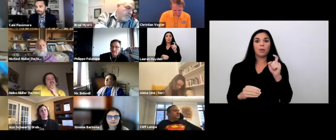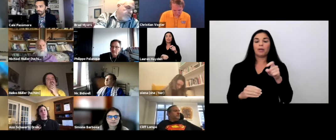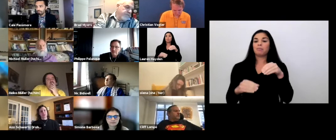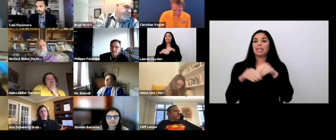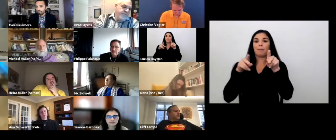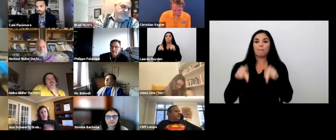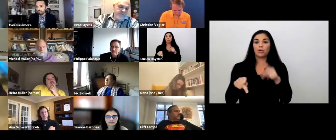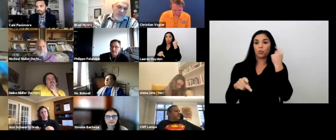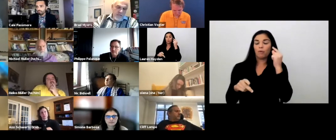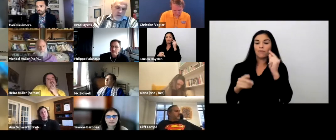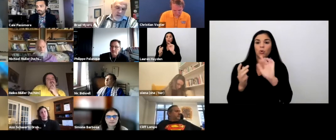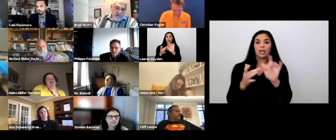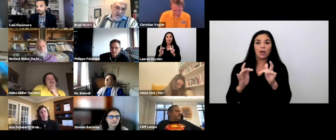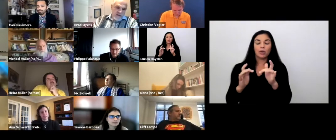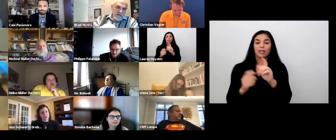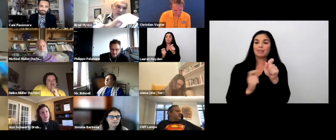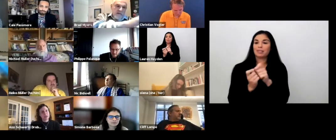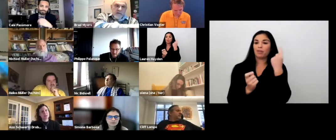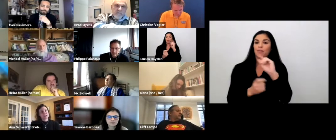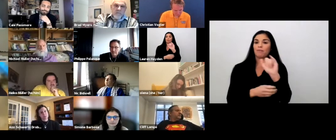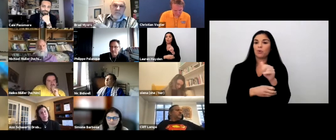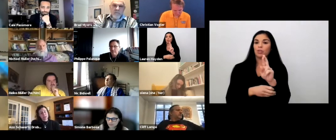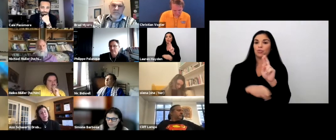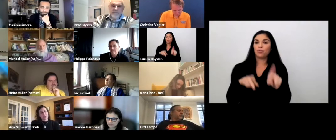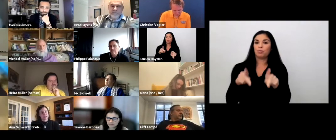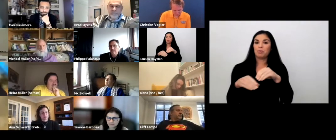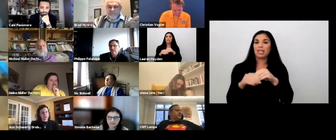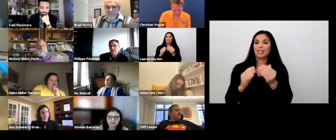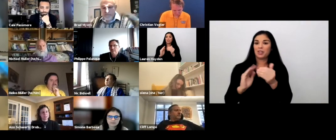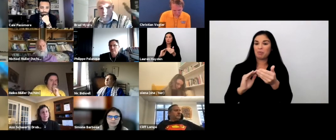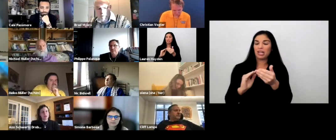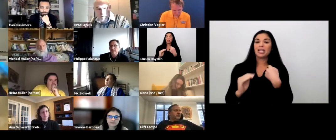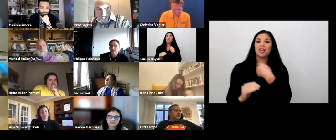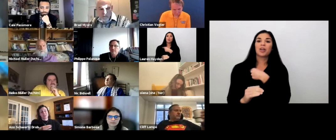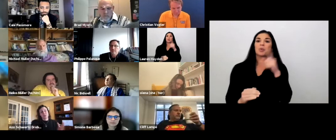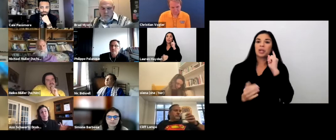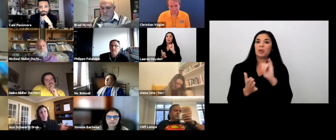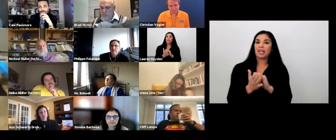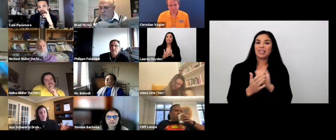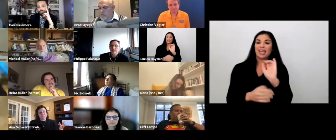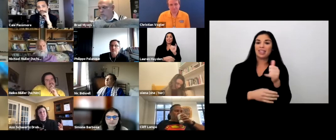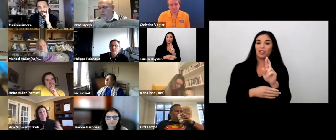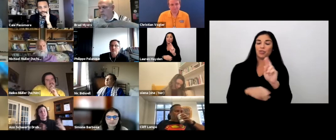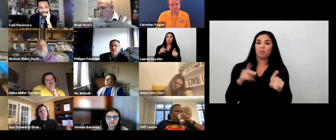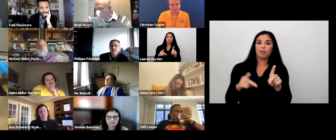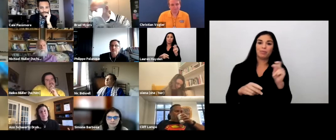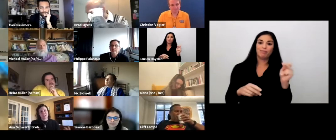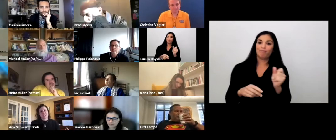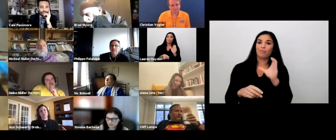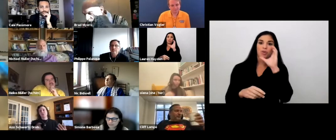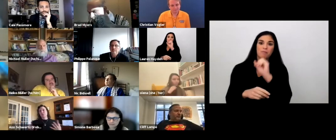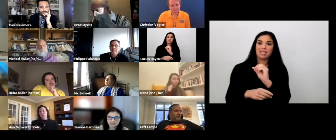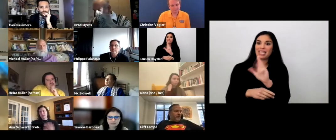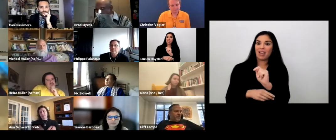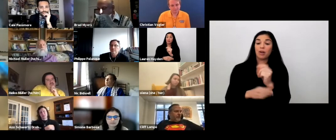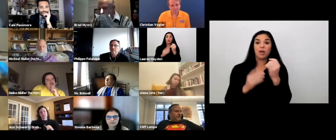networking, particularly for the junior people in our community, because that's what we're hearing is they're really missing out. But the senior people also, it's suddenly their time to get